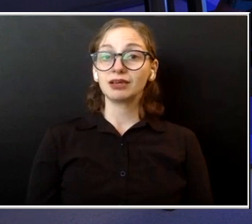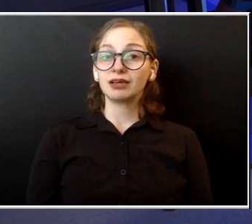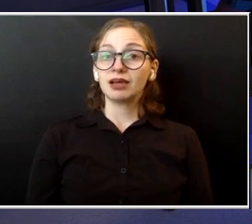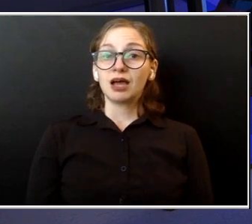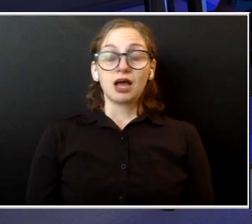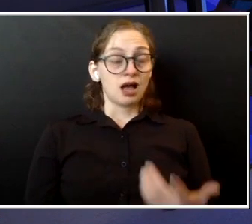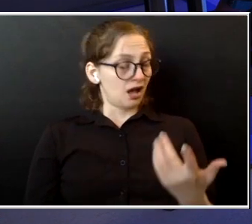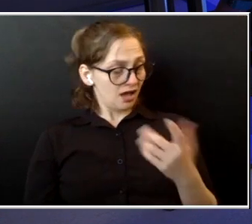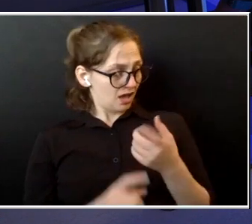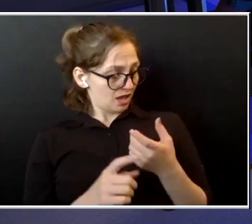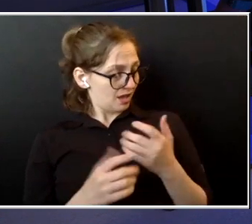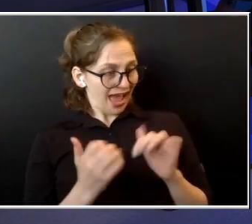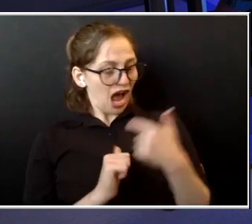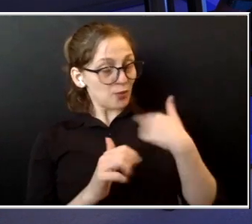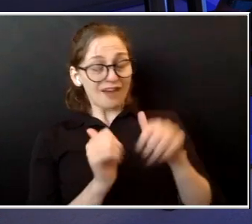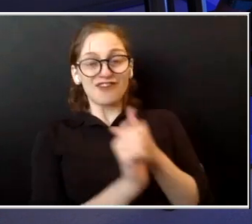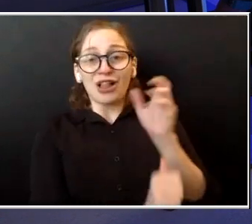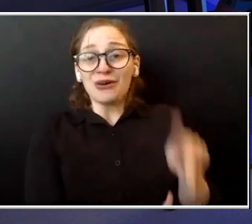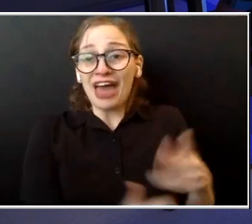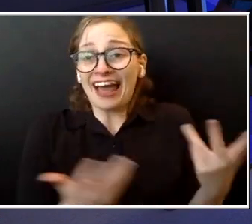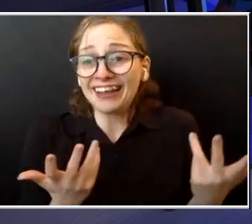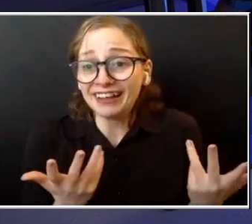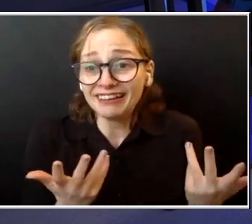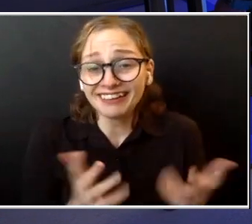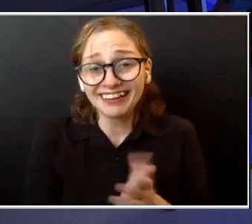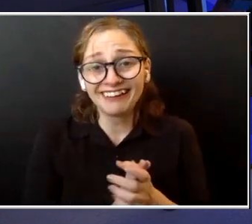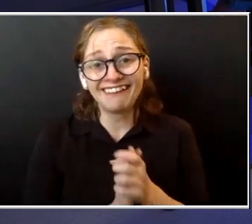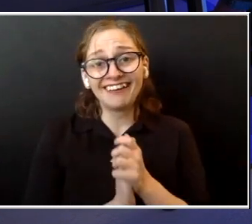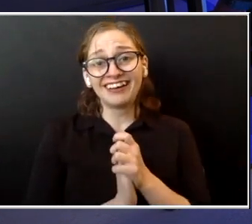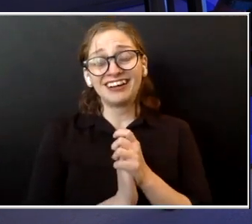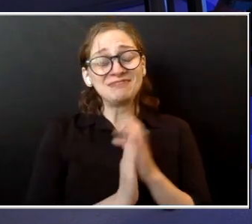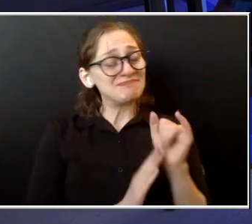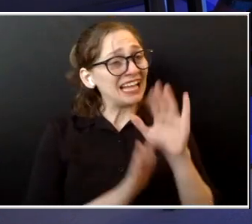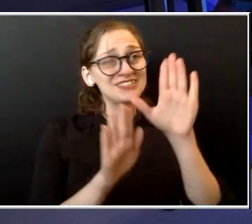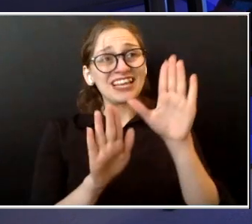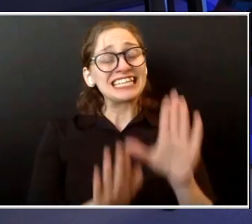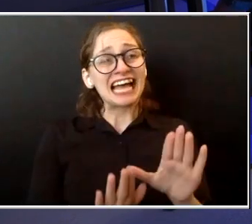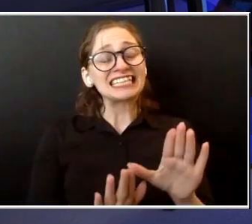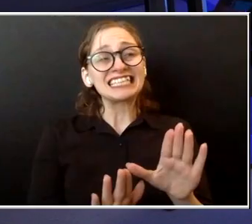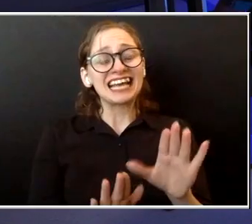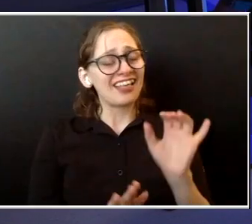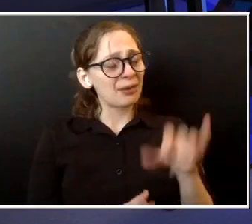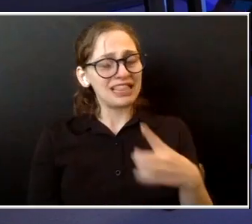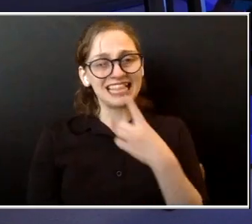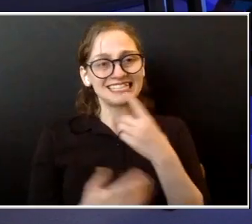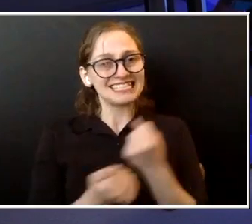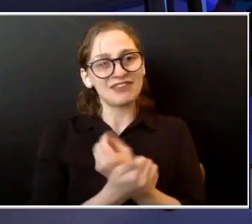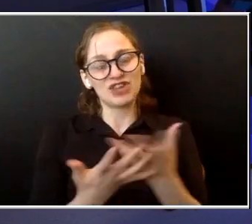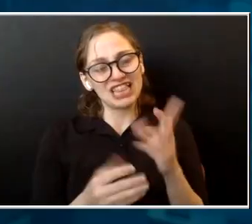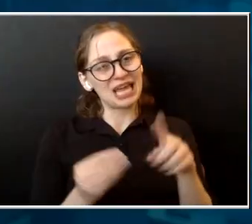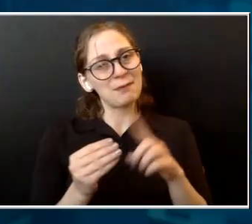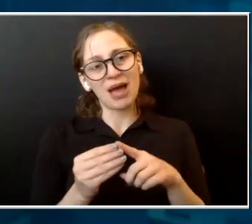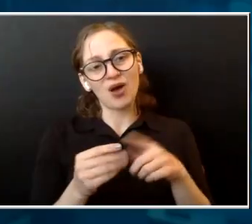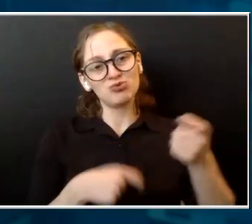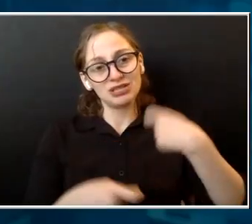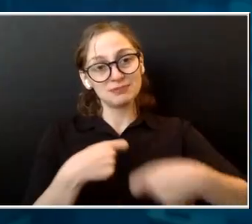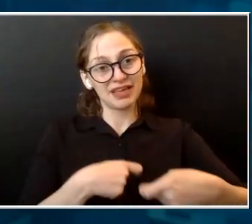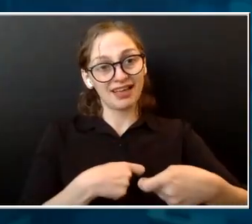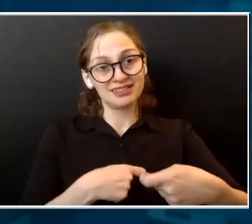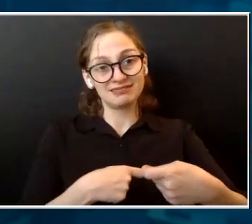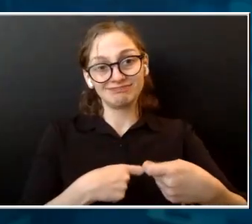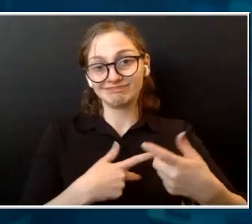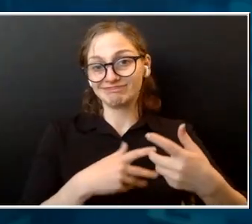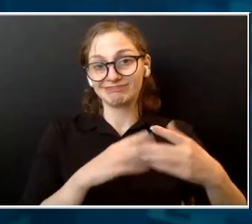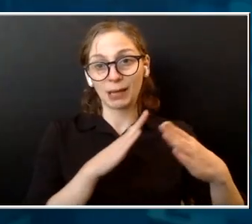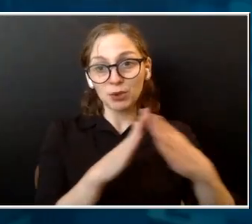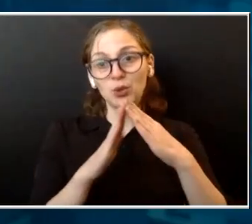know how to follow that one. That's fantastic. I mean, I think that tells everything about transplant right there, and community and